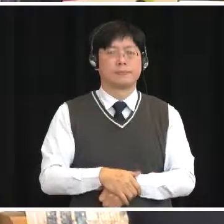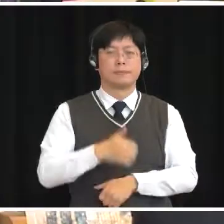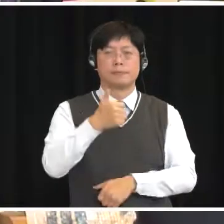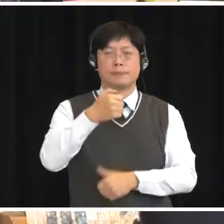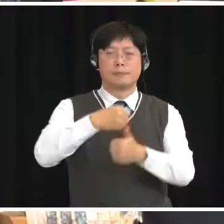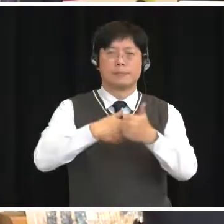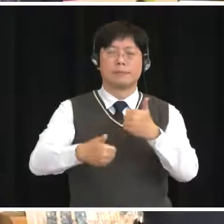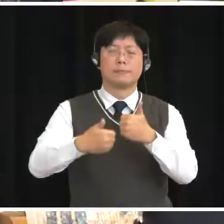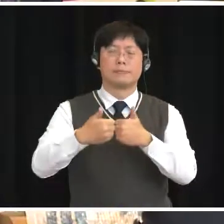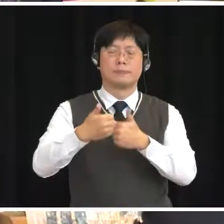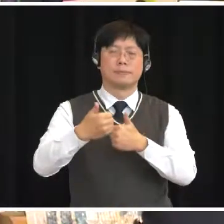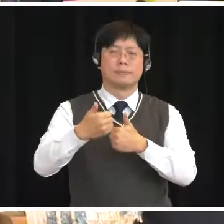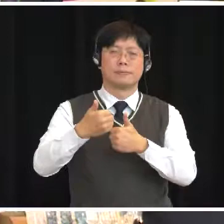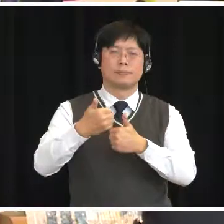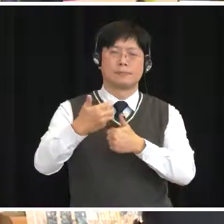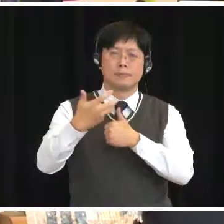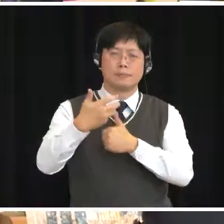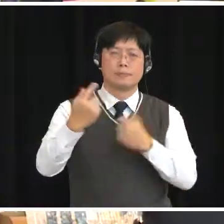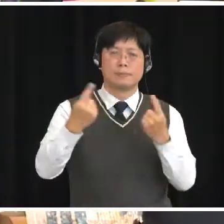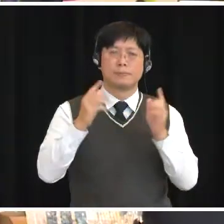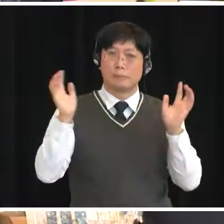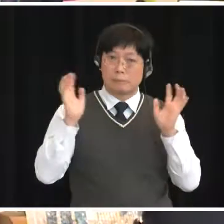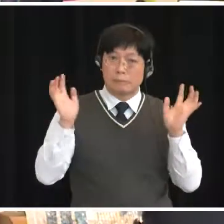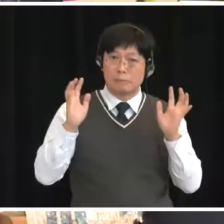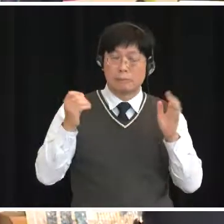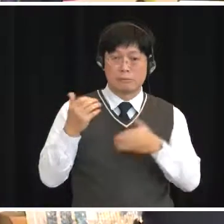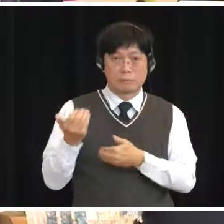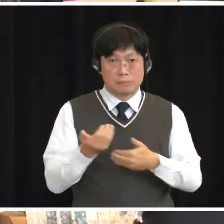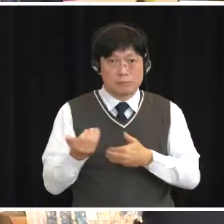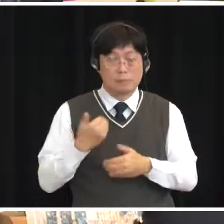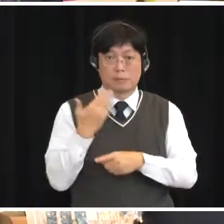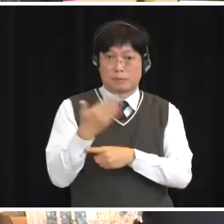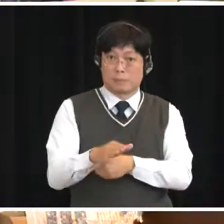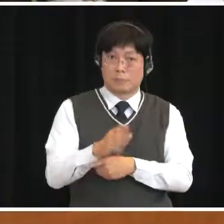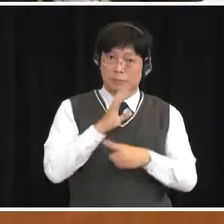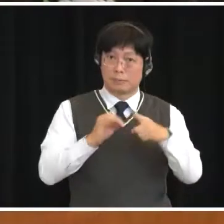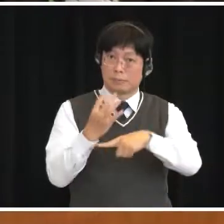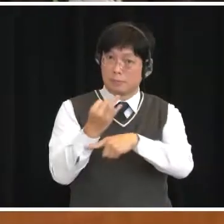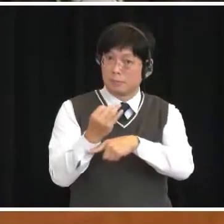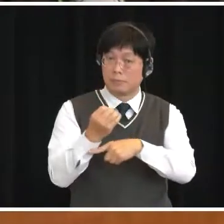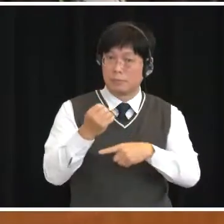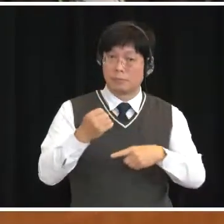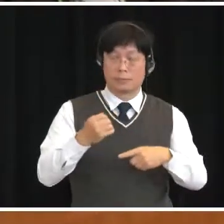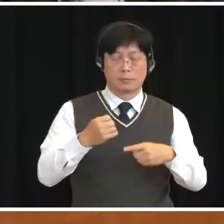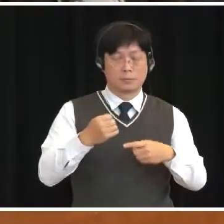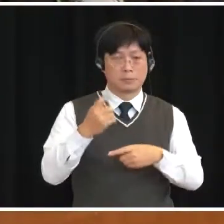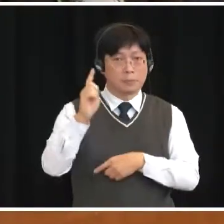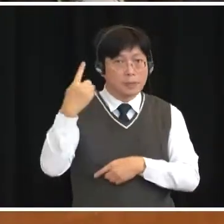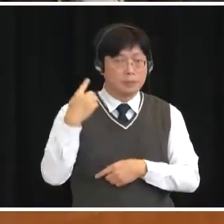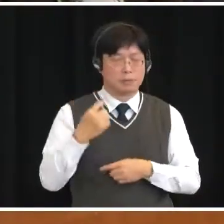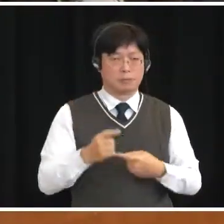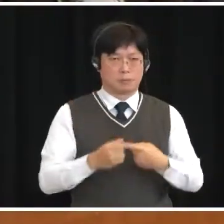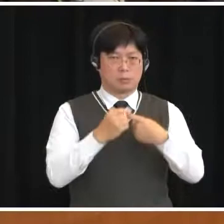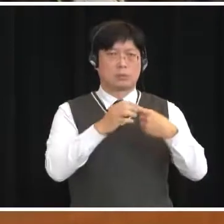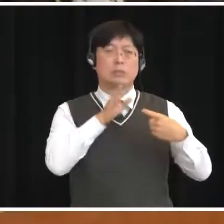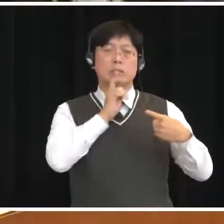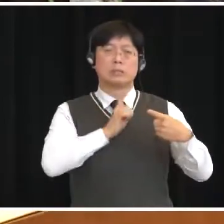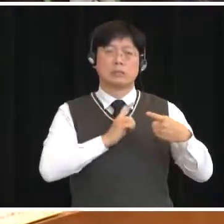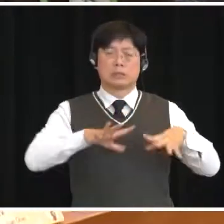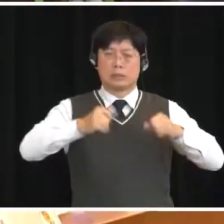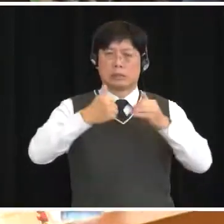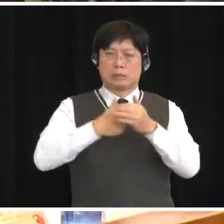the Statistical Office. Thank you. Okay, when it comes to infant mortality, the major